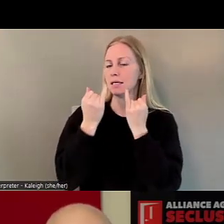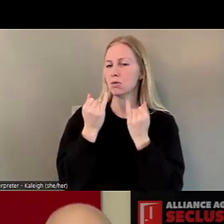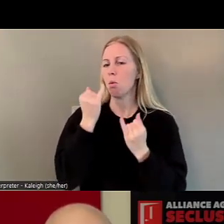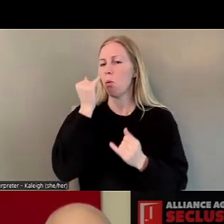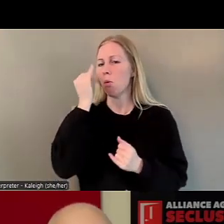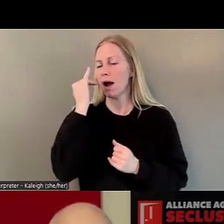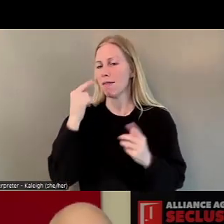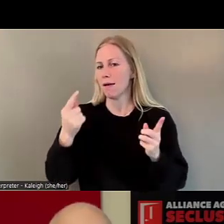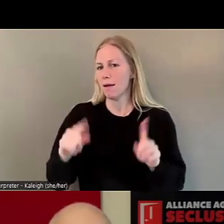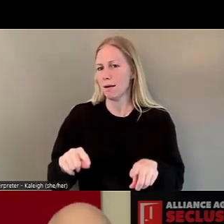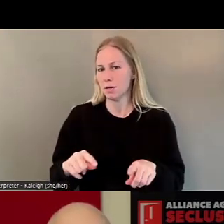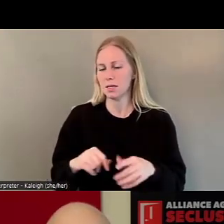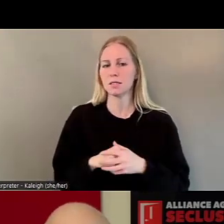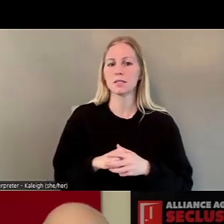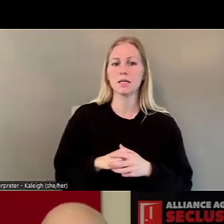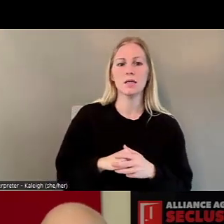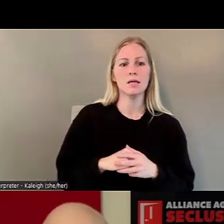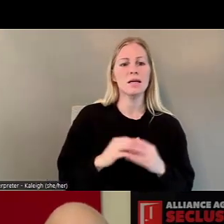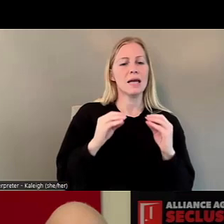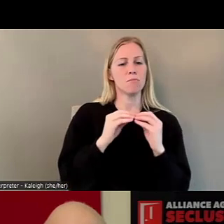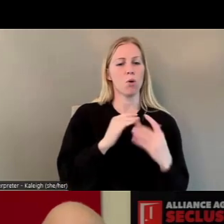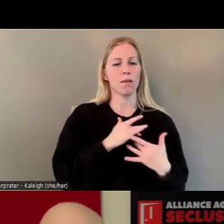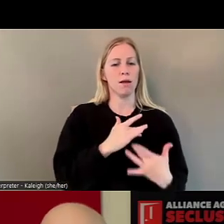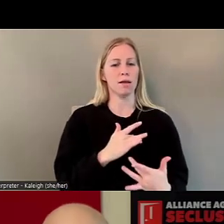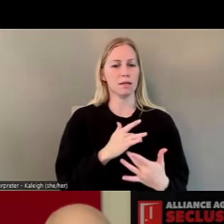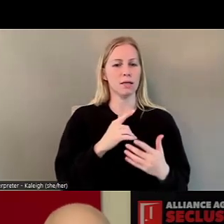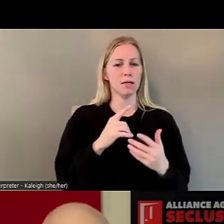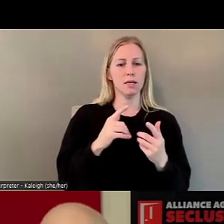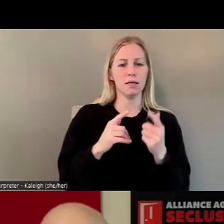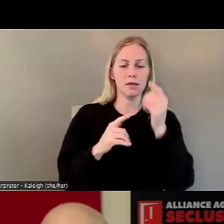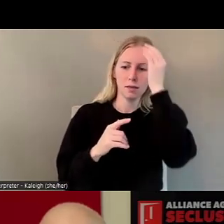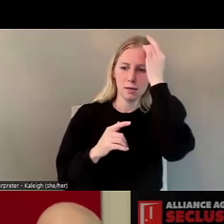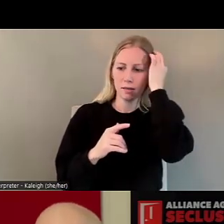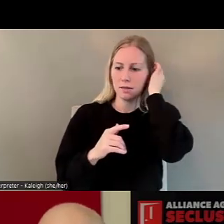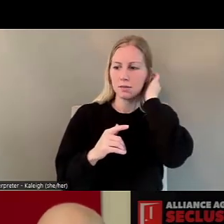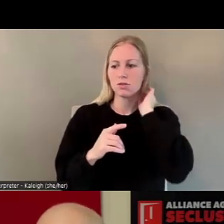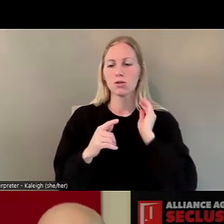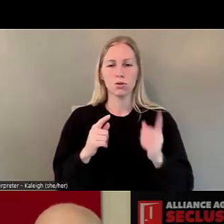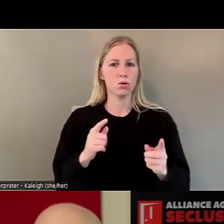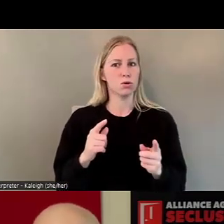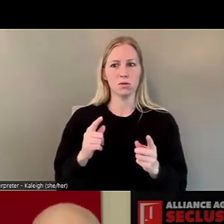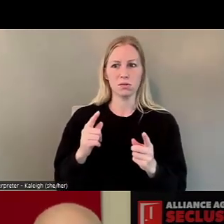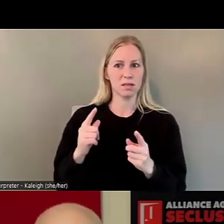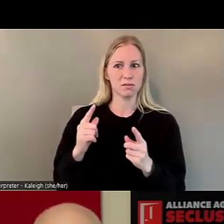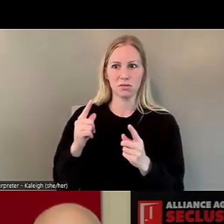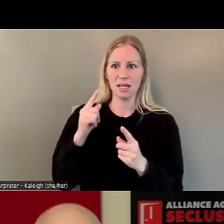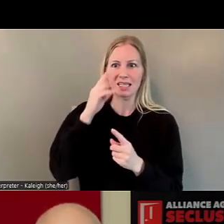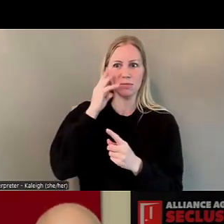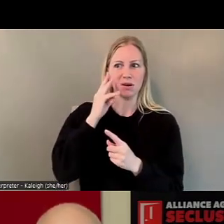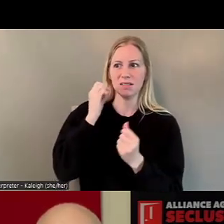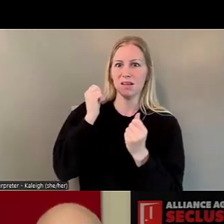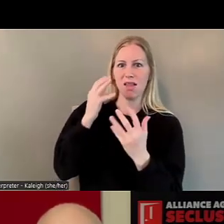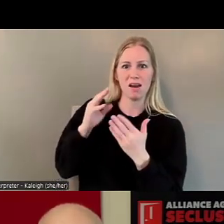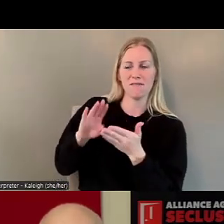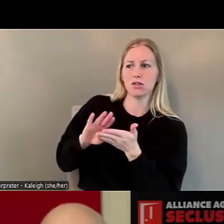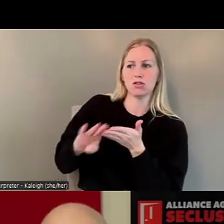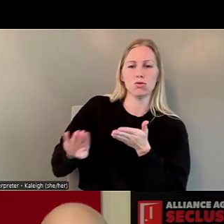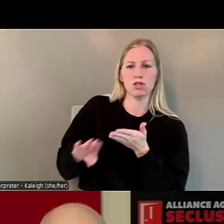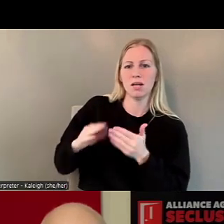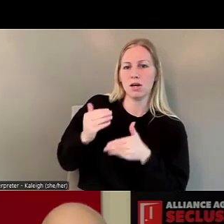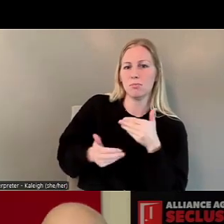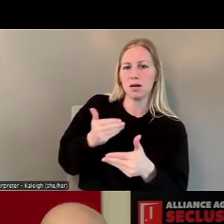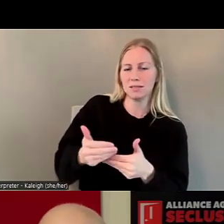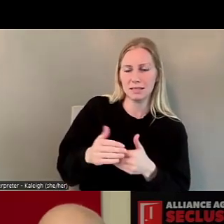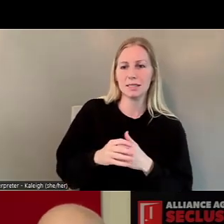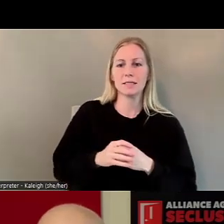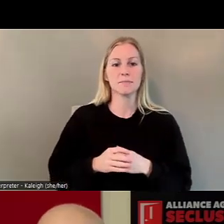be misunderstood, far more likely to find themselves on the other end of a lot of punitive and exclusionary processes. And those